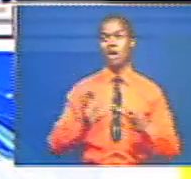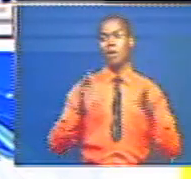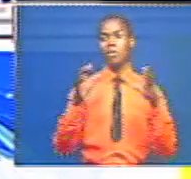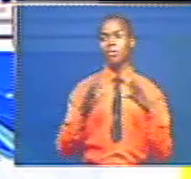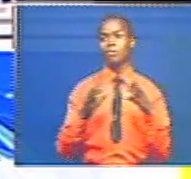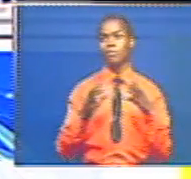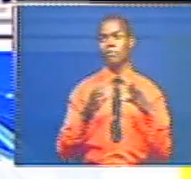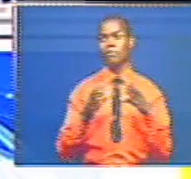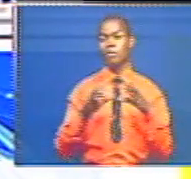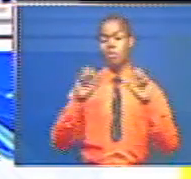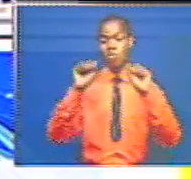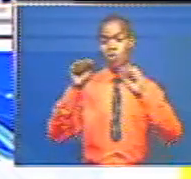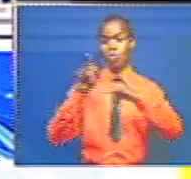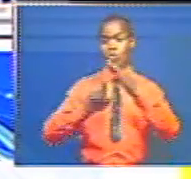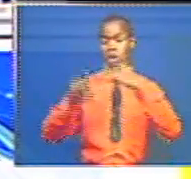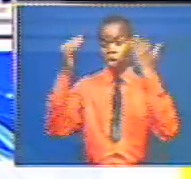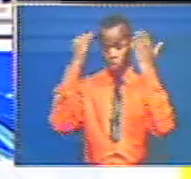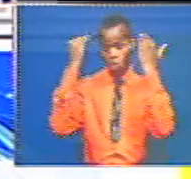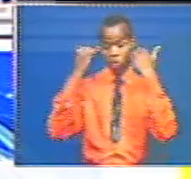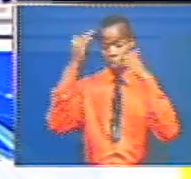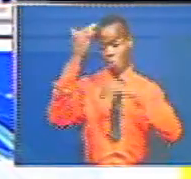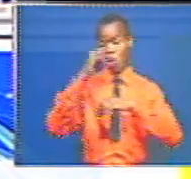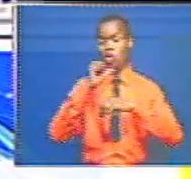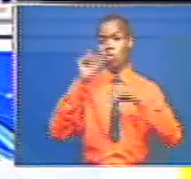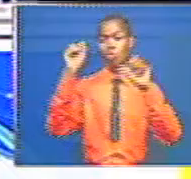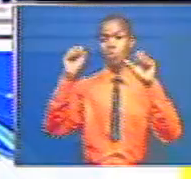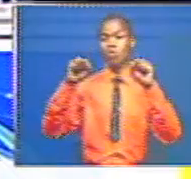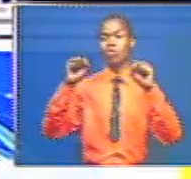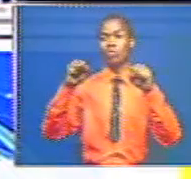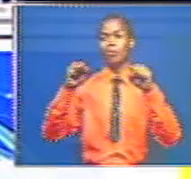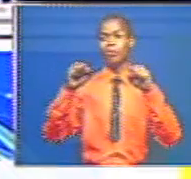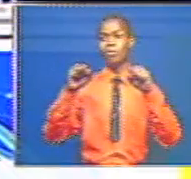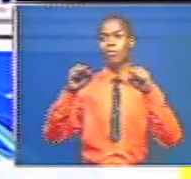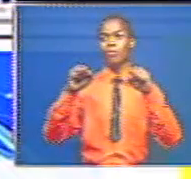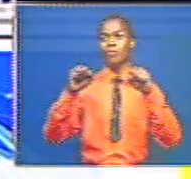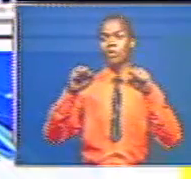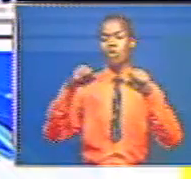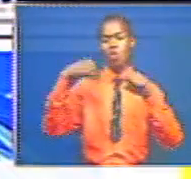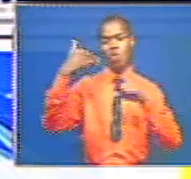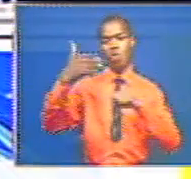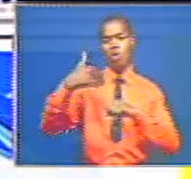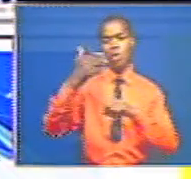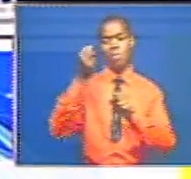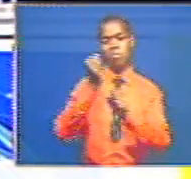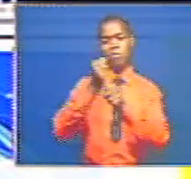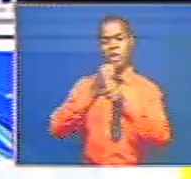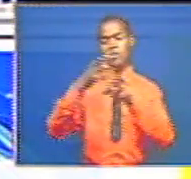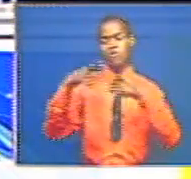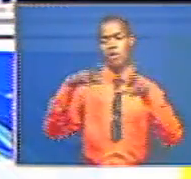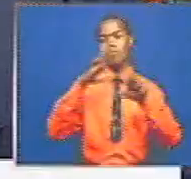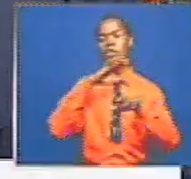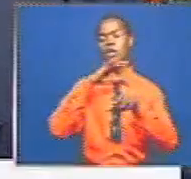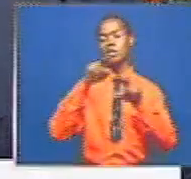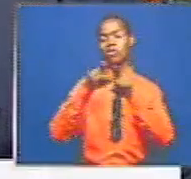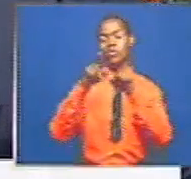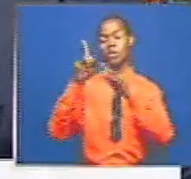I will take them to court, because we cannot keep on polluting our rivers and killing